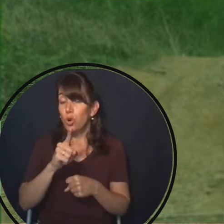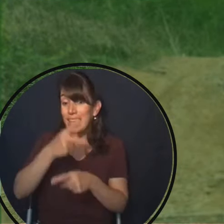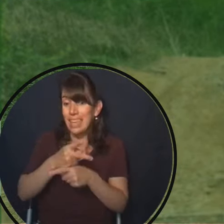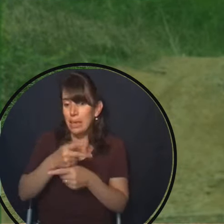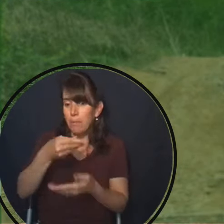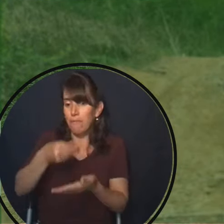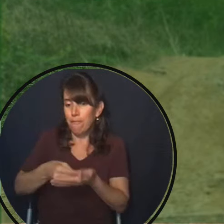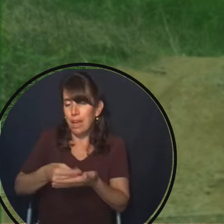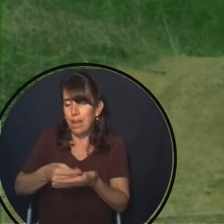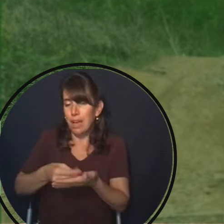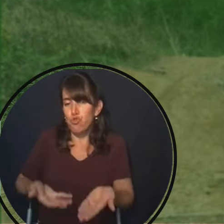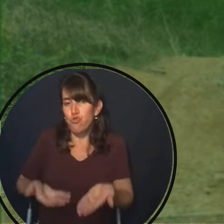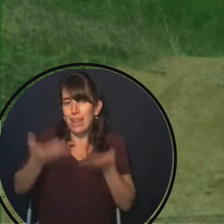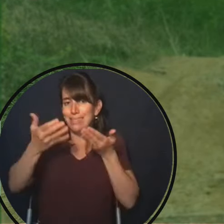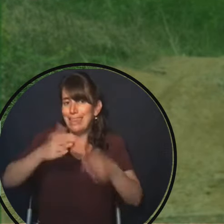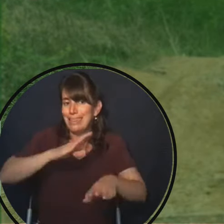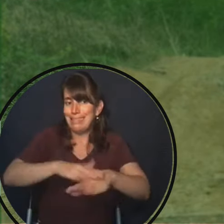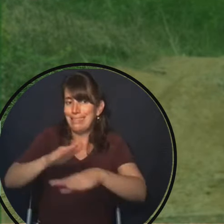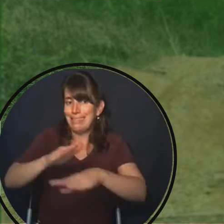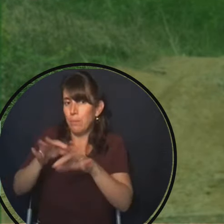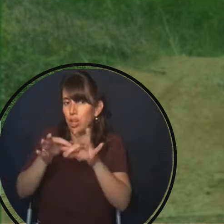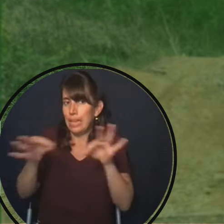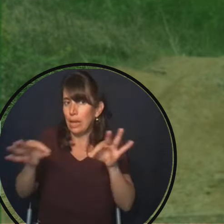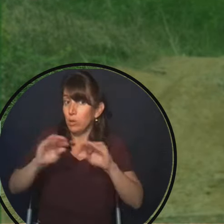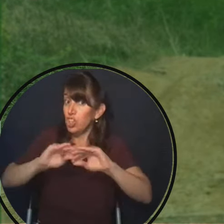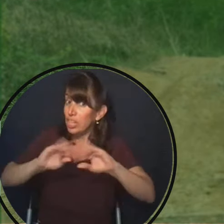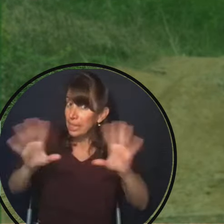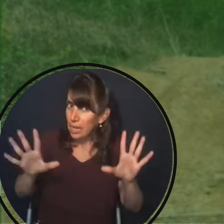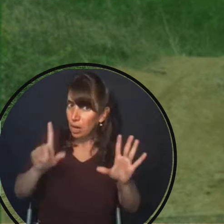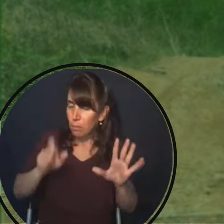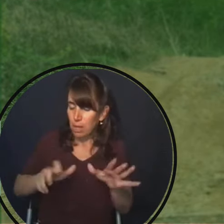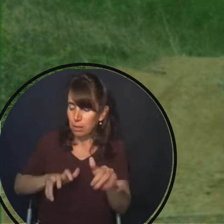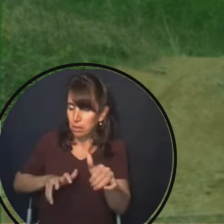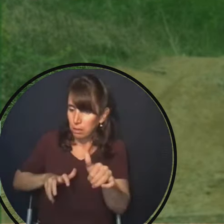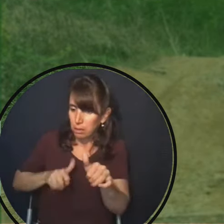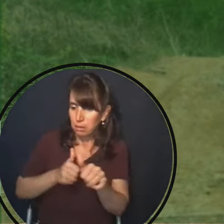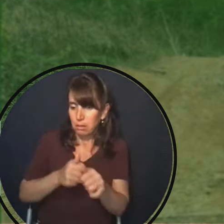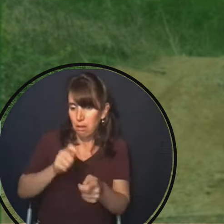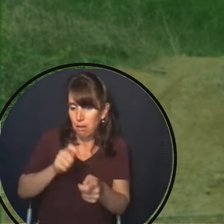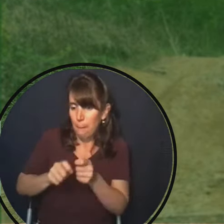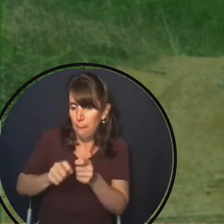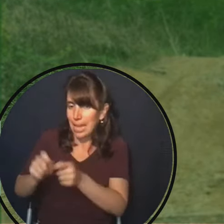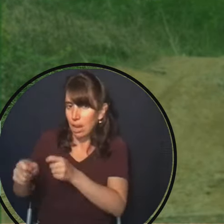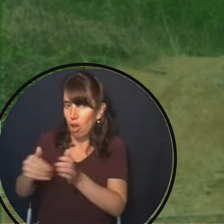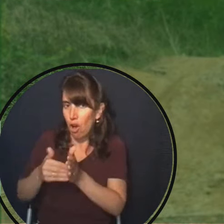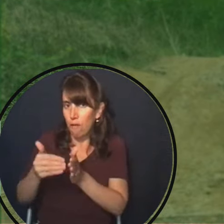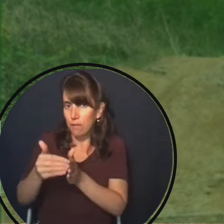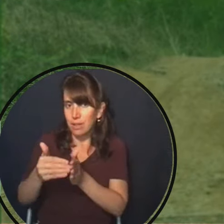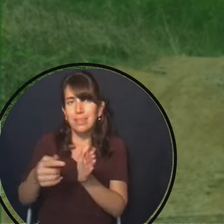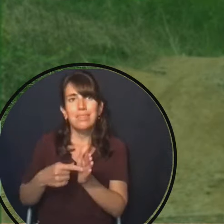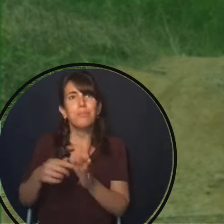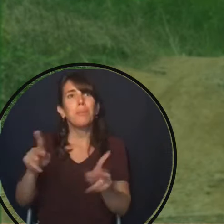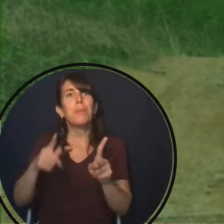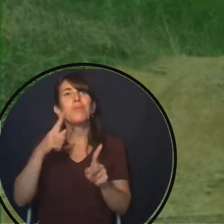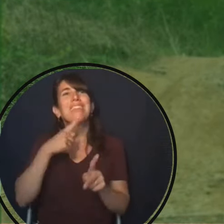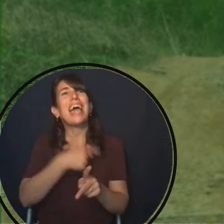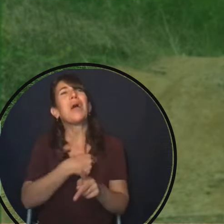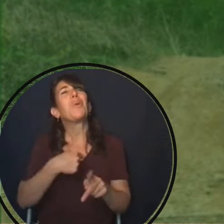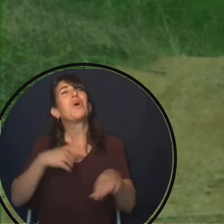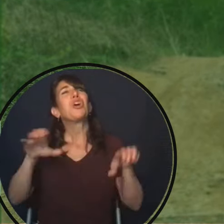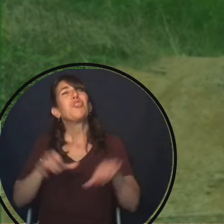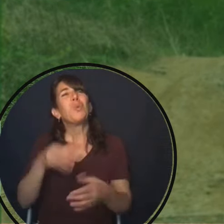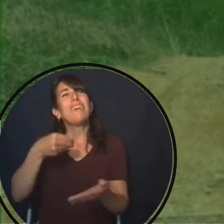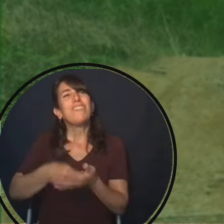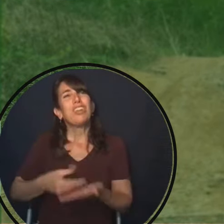language really clear and updated and not be afraid to update it, right? Sometimes a group will say, like, we're doing a fundraiser and every penny is going to be